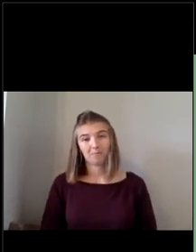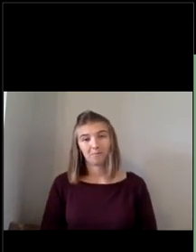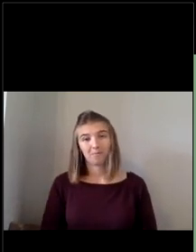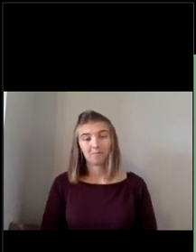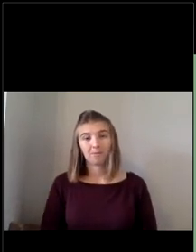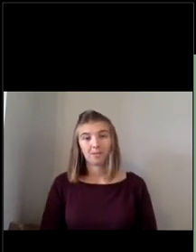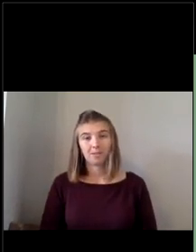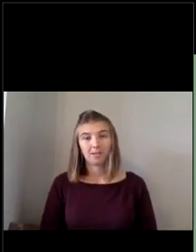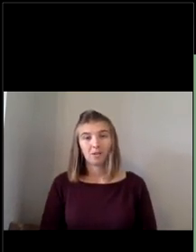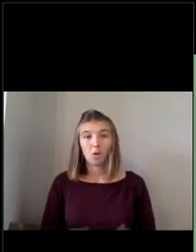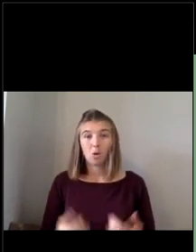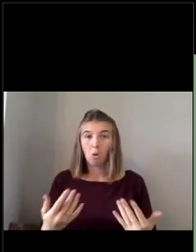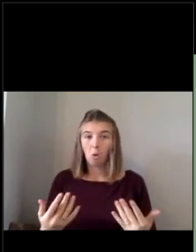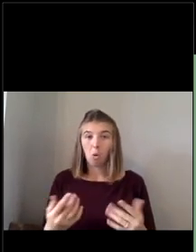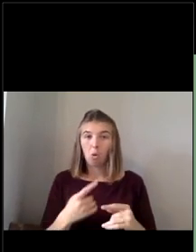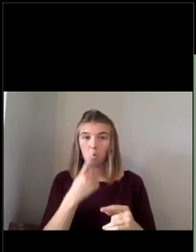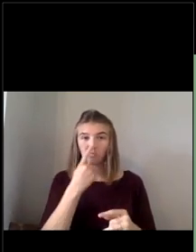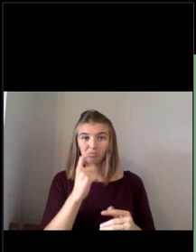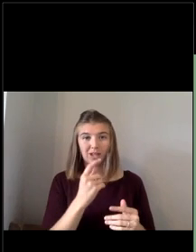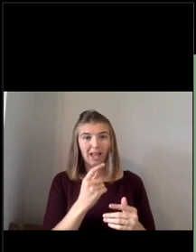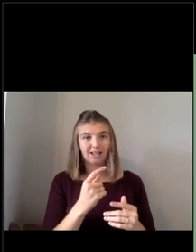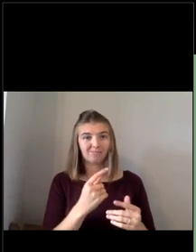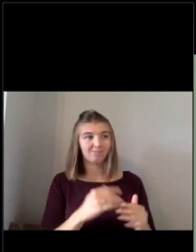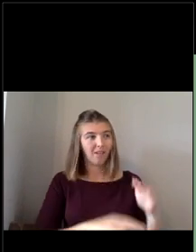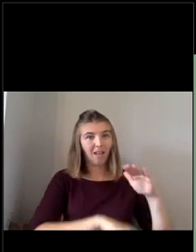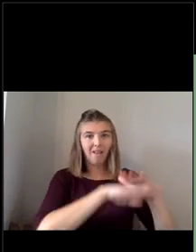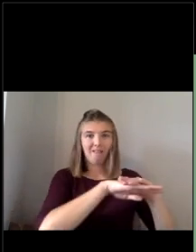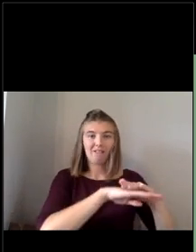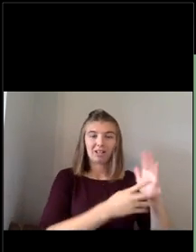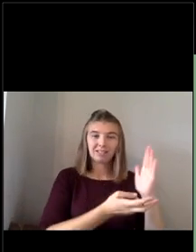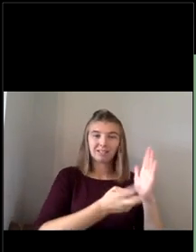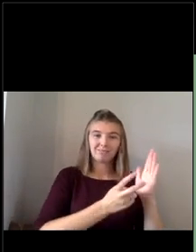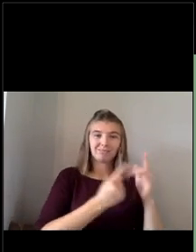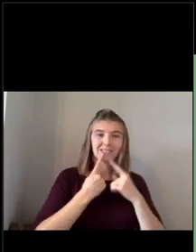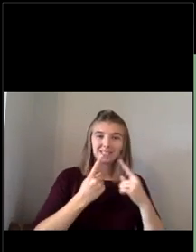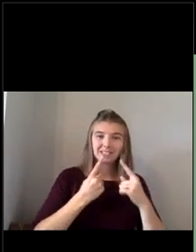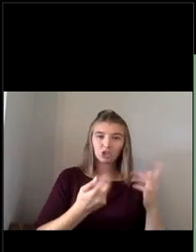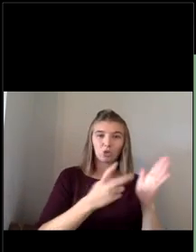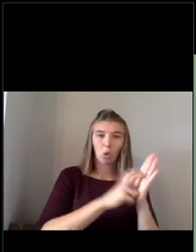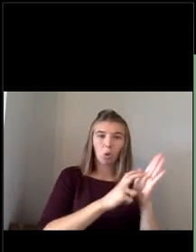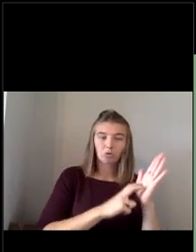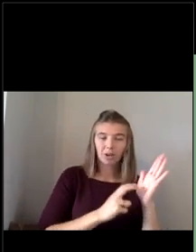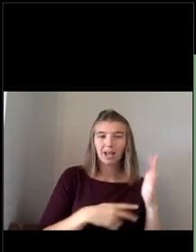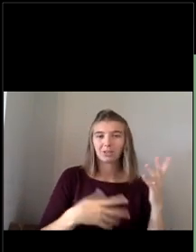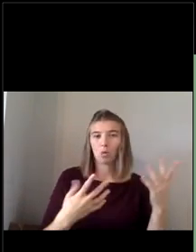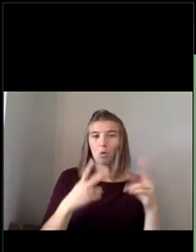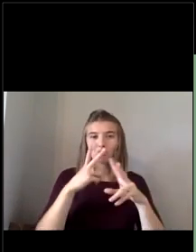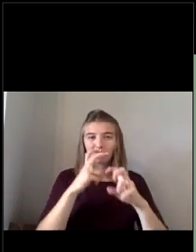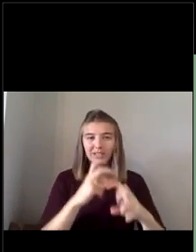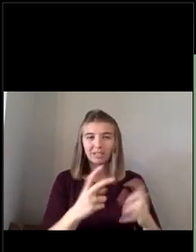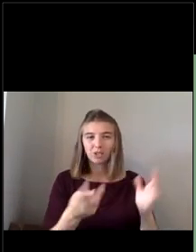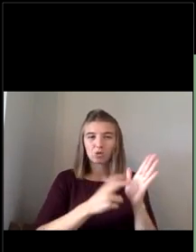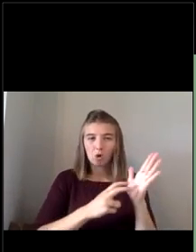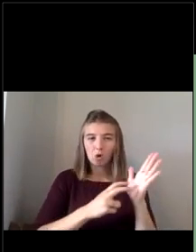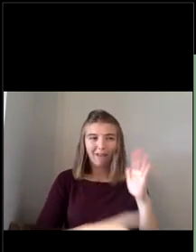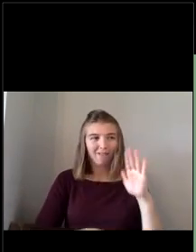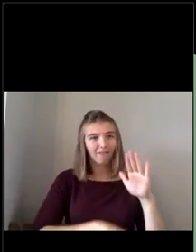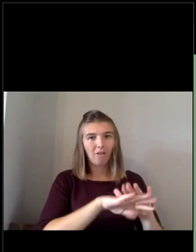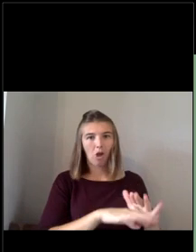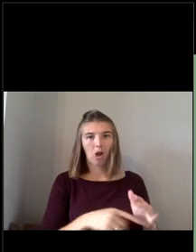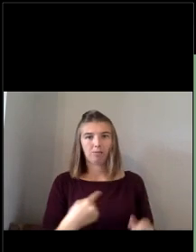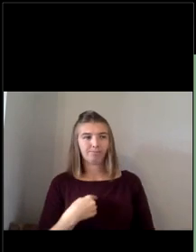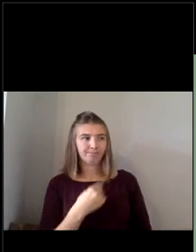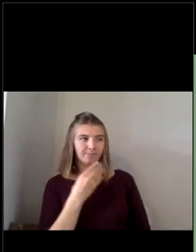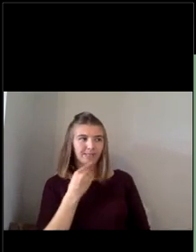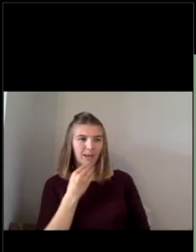and reverence as someone on a teaching and research contract, for example. Also, if you're on a temporary